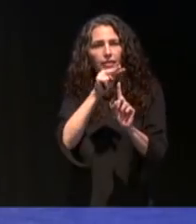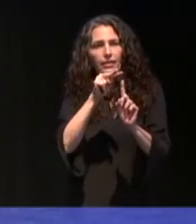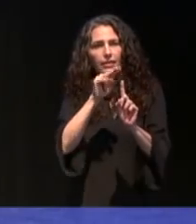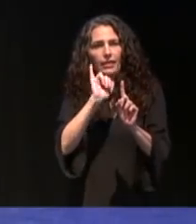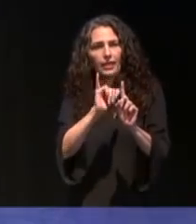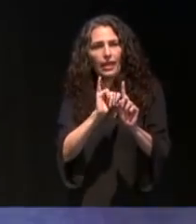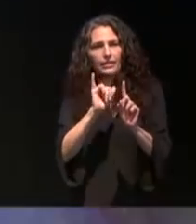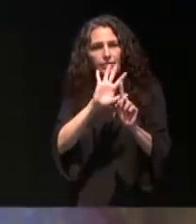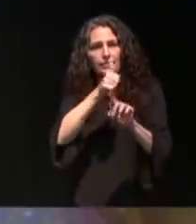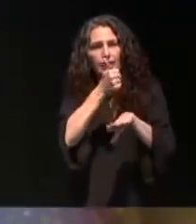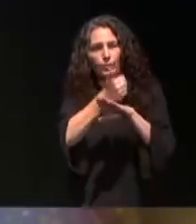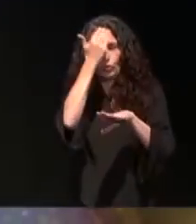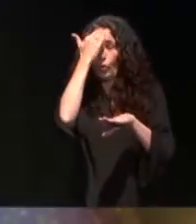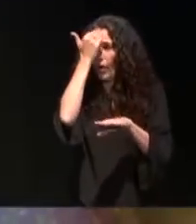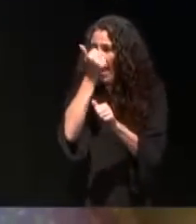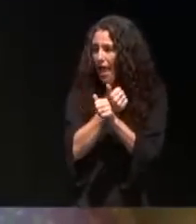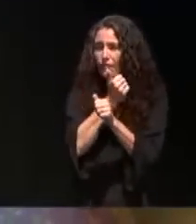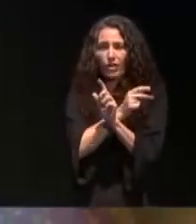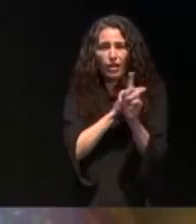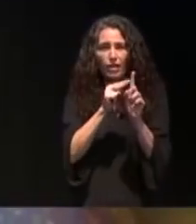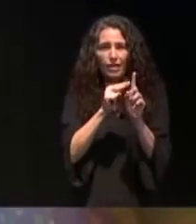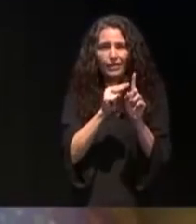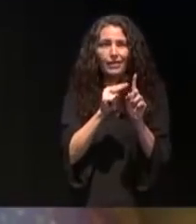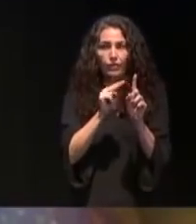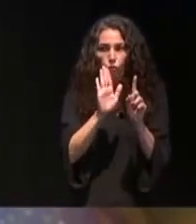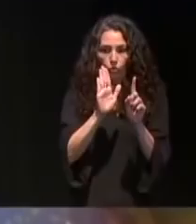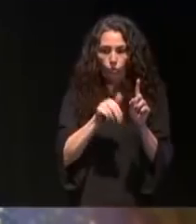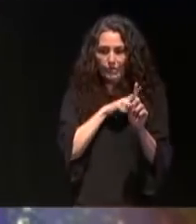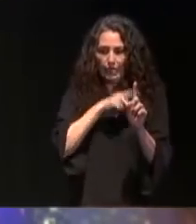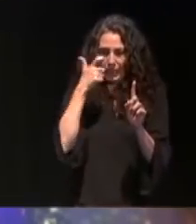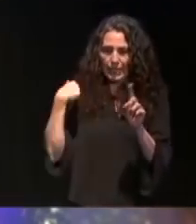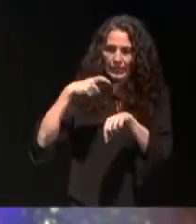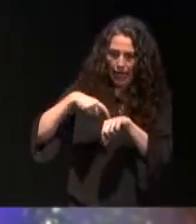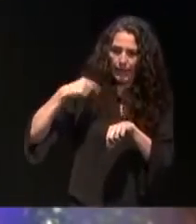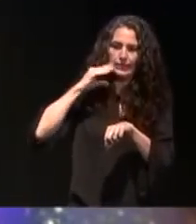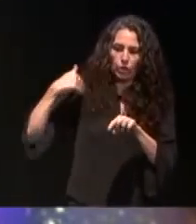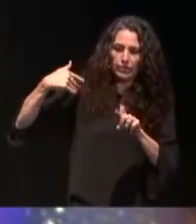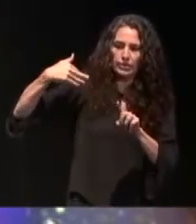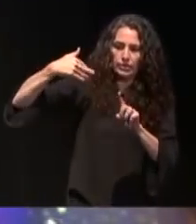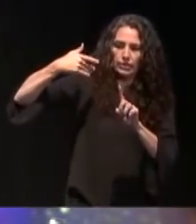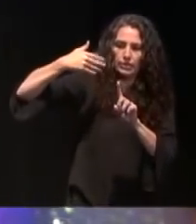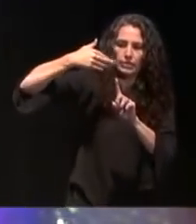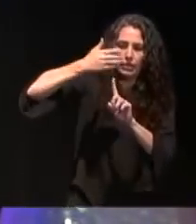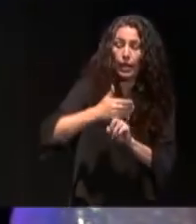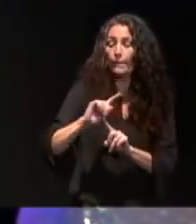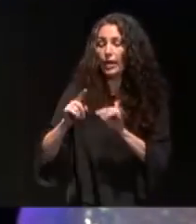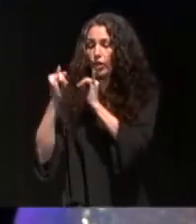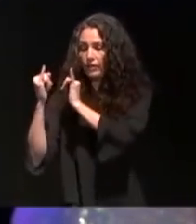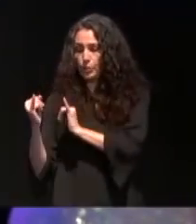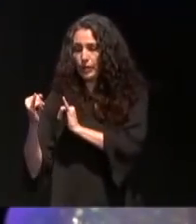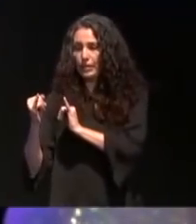in. Every aspect of your personality has arisen from time and experience, but your individuality and your